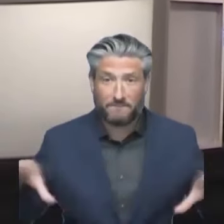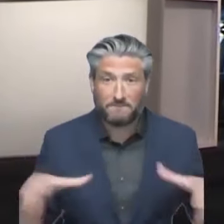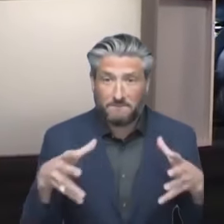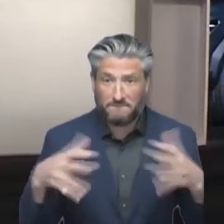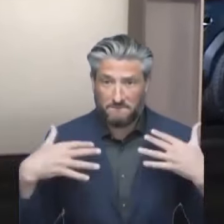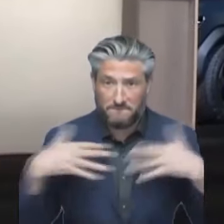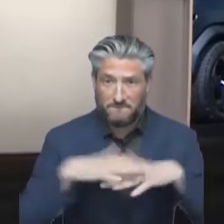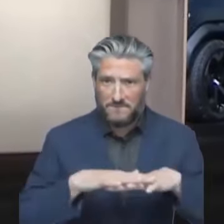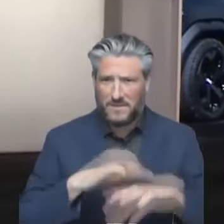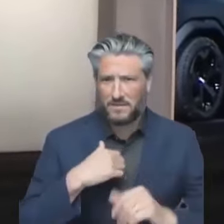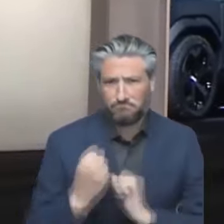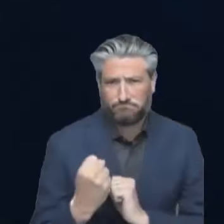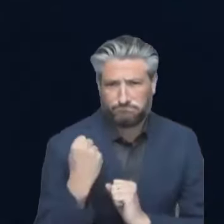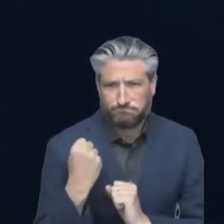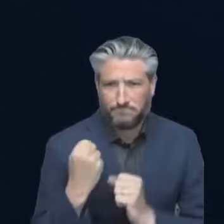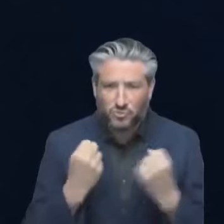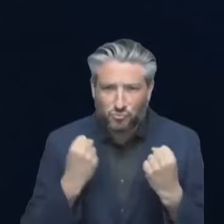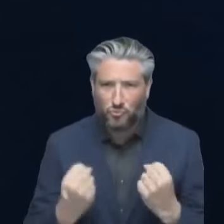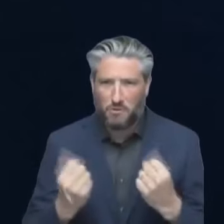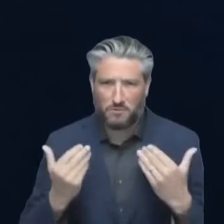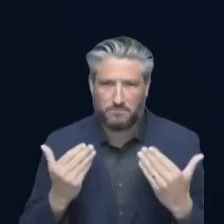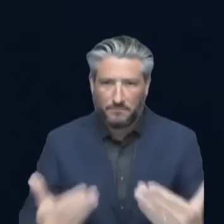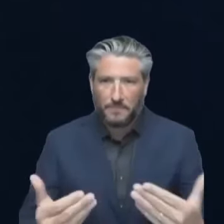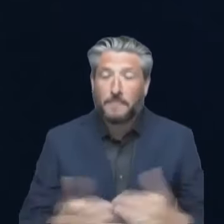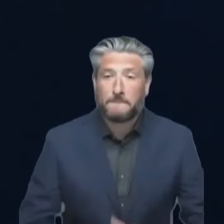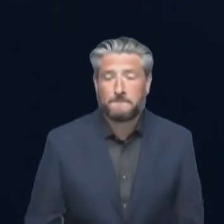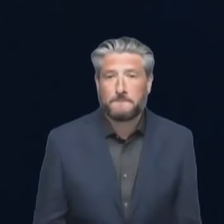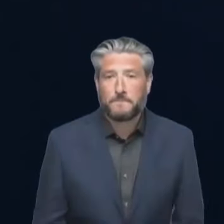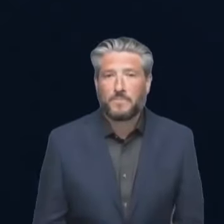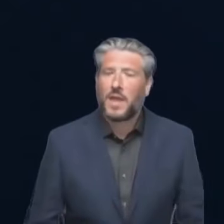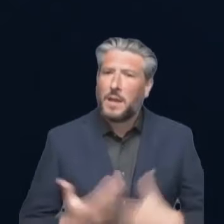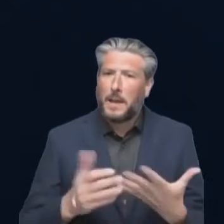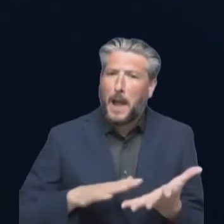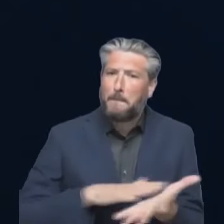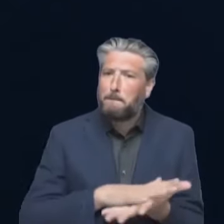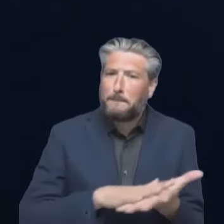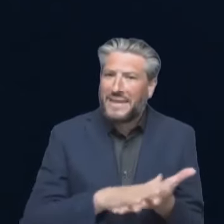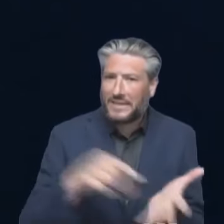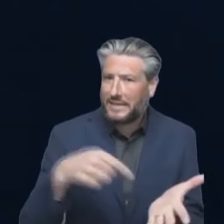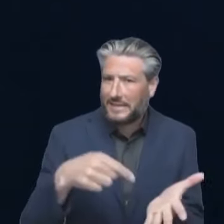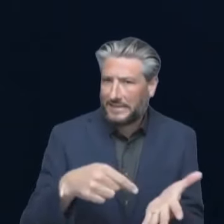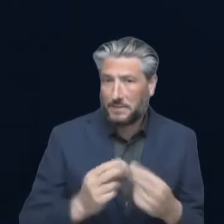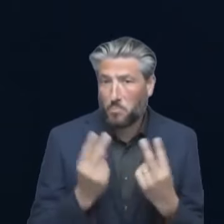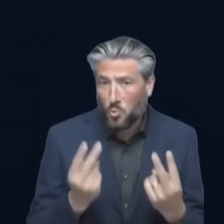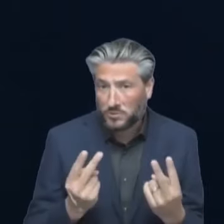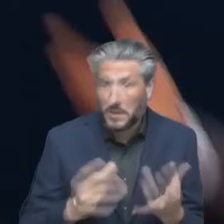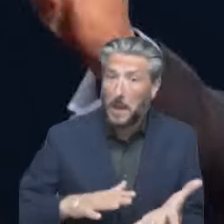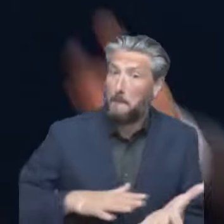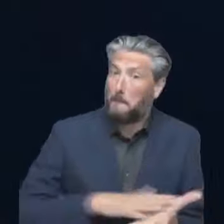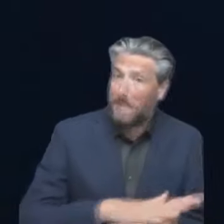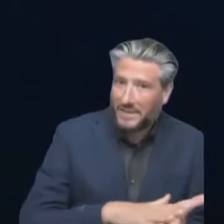produces, generates substance and meaning. And meaning is what gives rise to trust, to the pride of belonging,